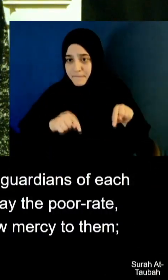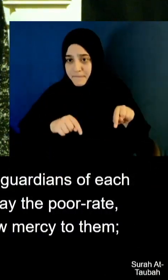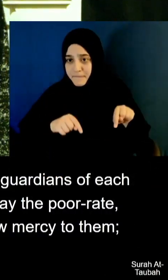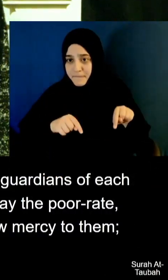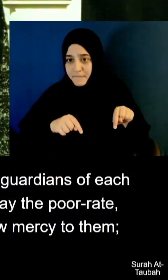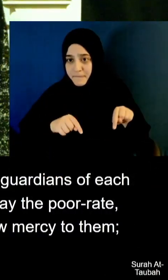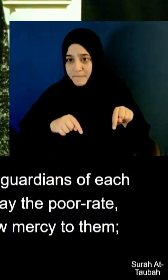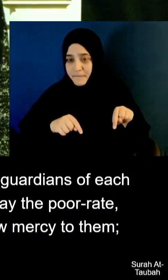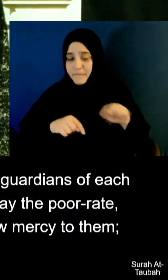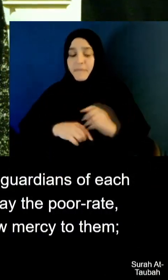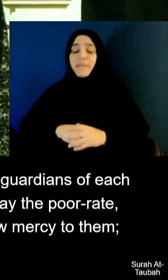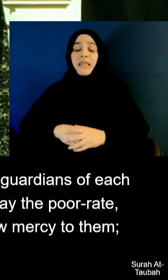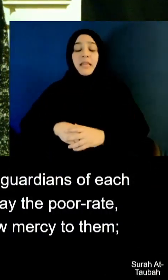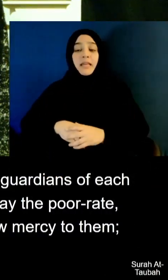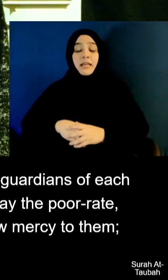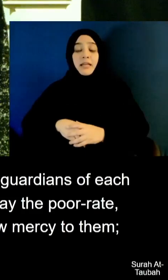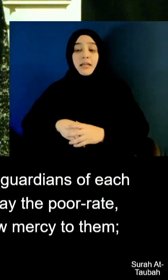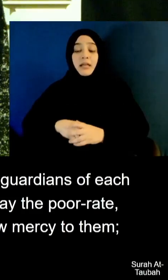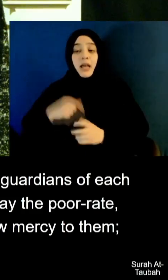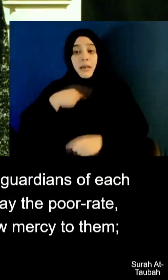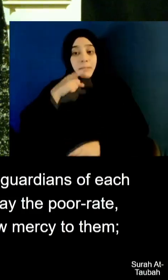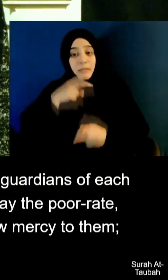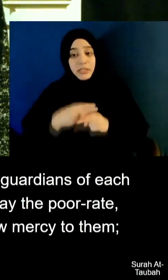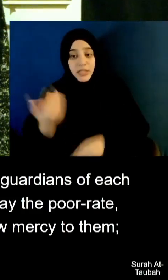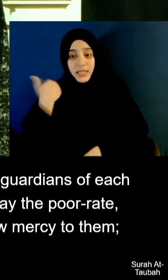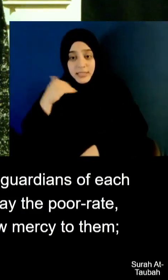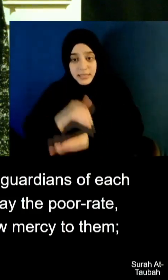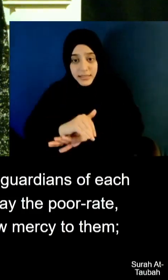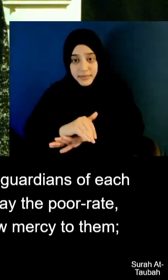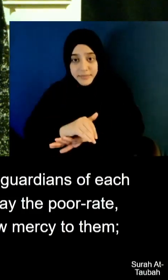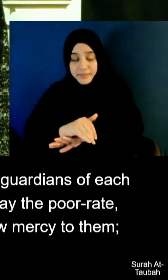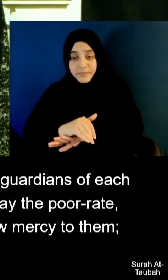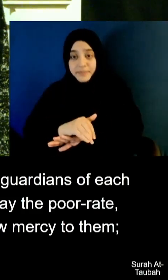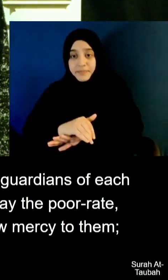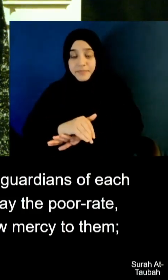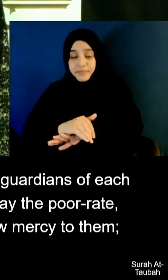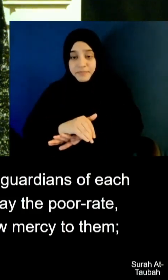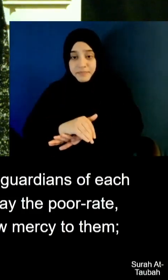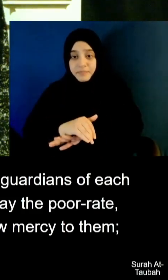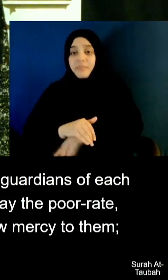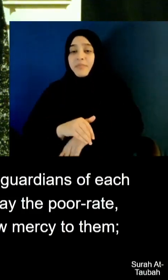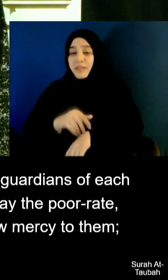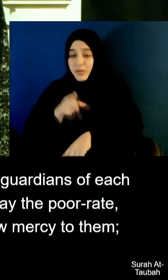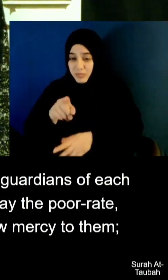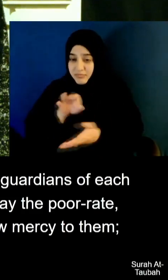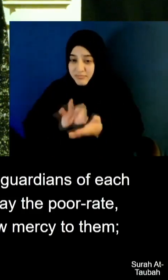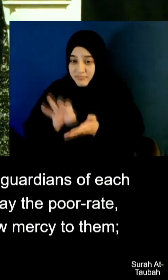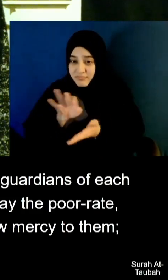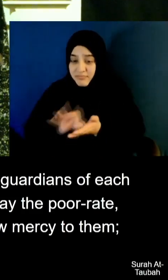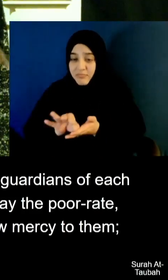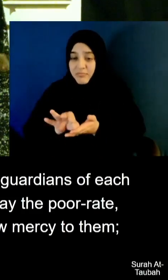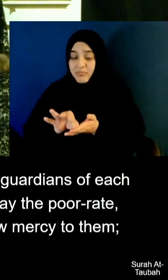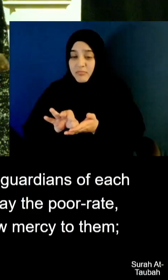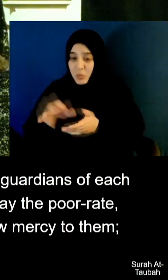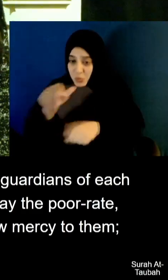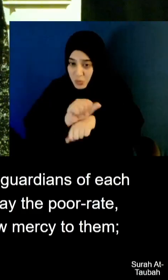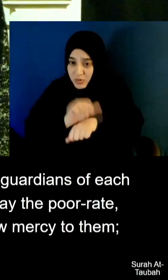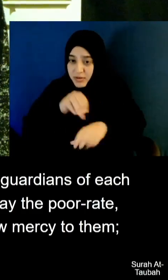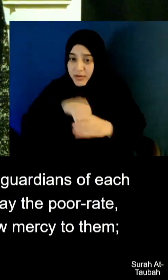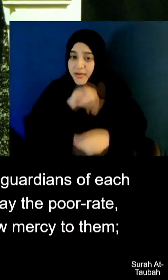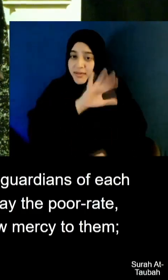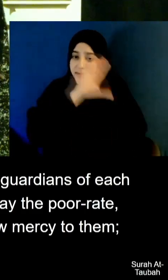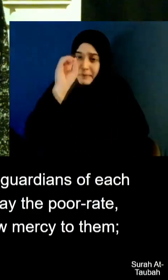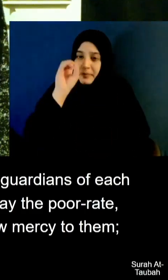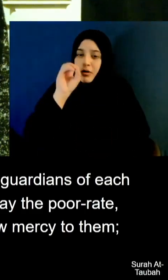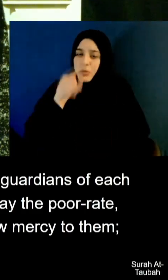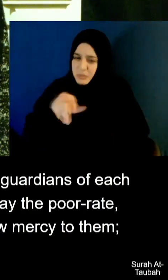night, you are an accountant working in a firm, be the best accountant in that firm. You